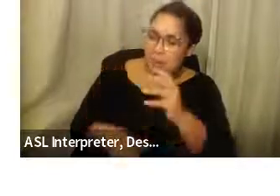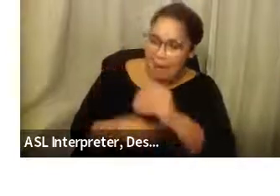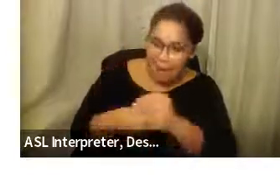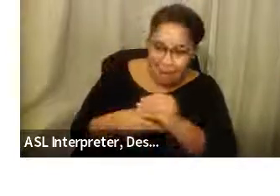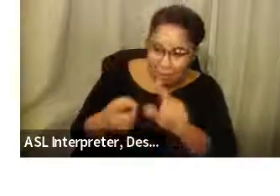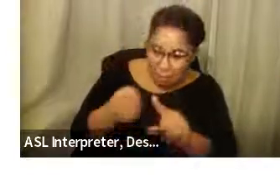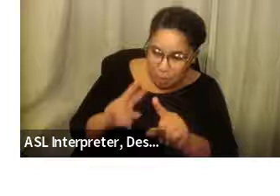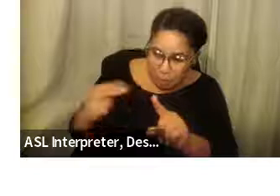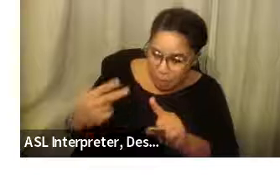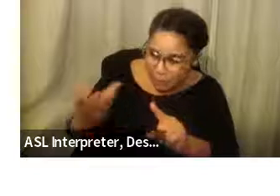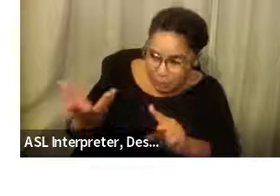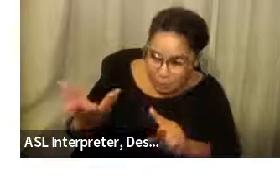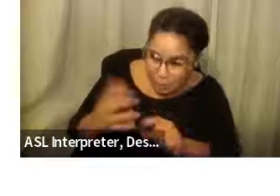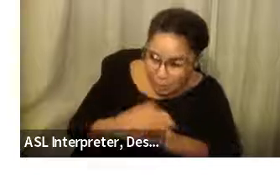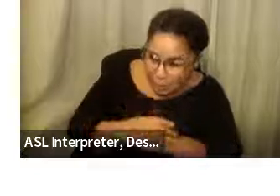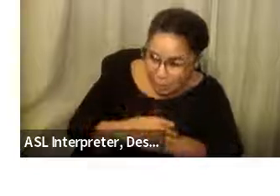perspective?